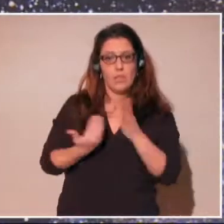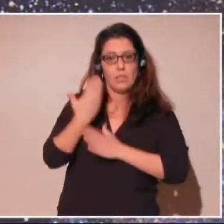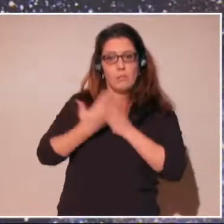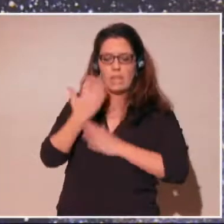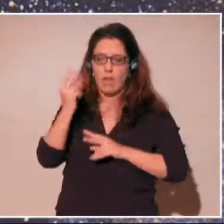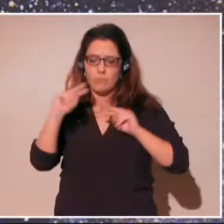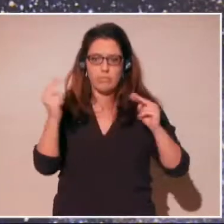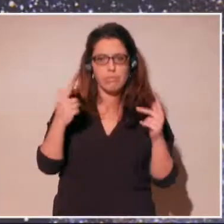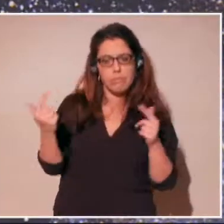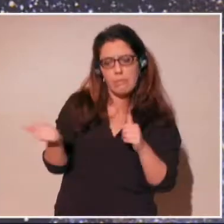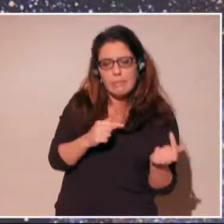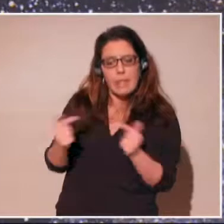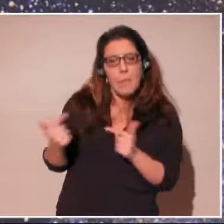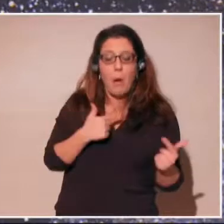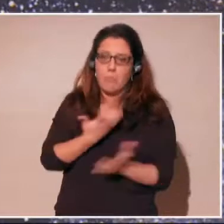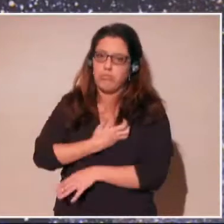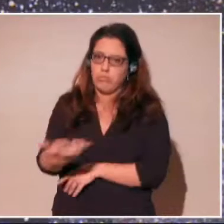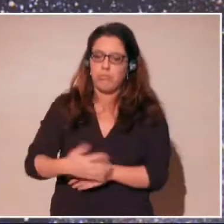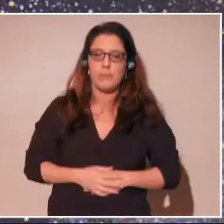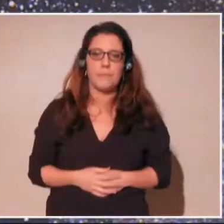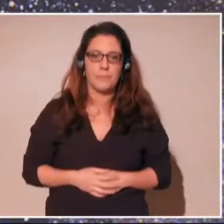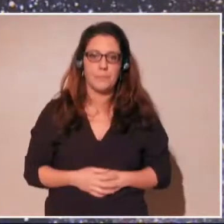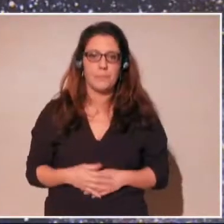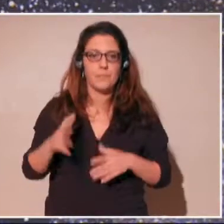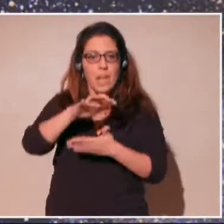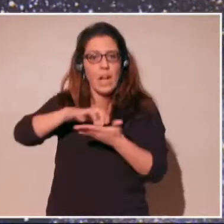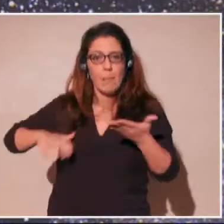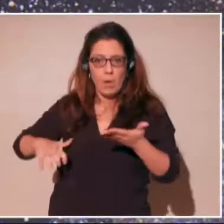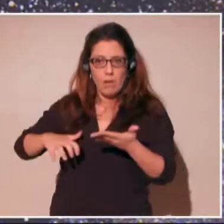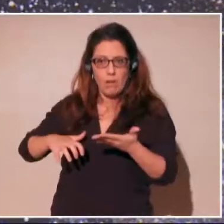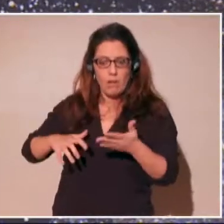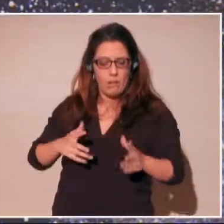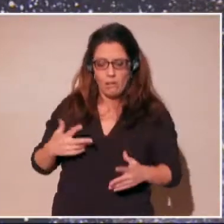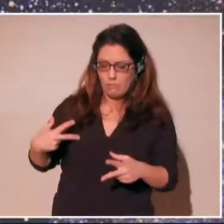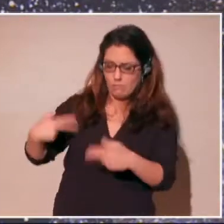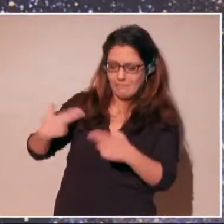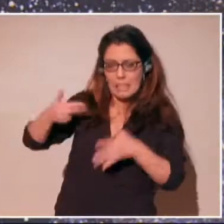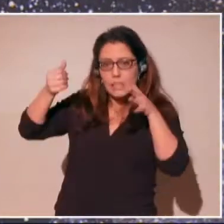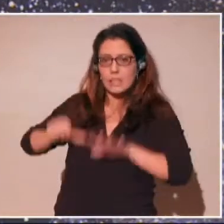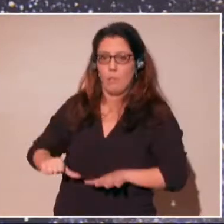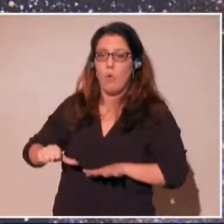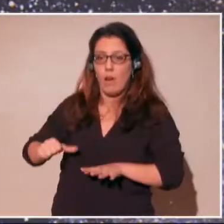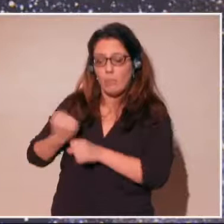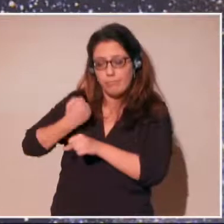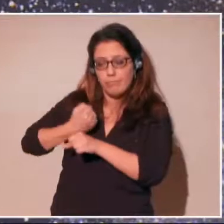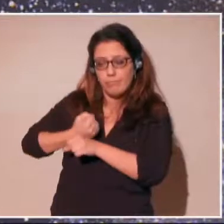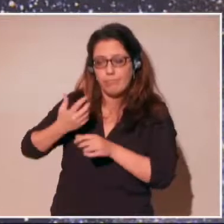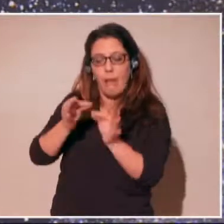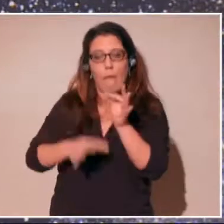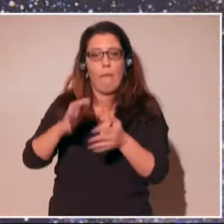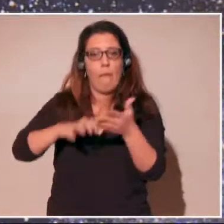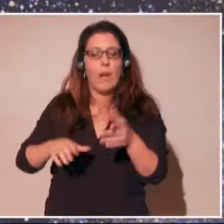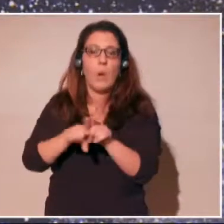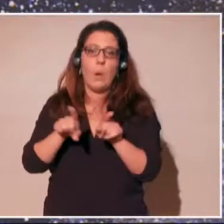rich variety of different points of view in the world community. It is the result of a long work. It